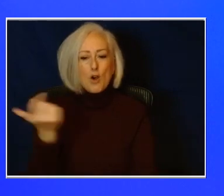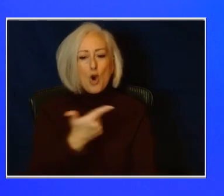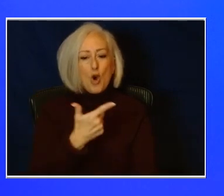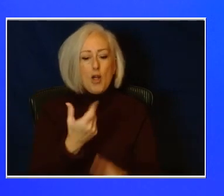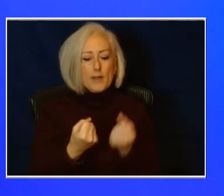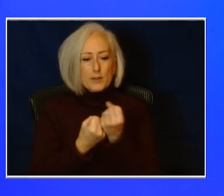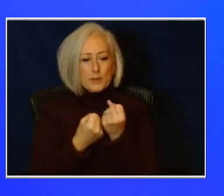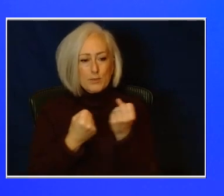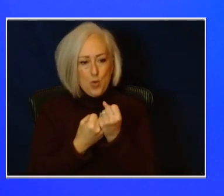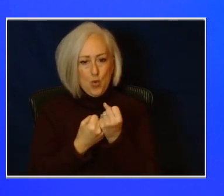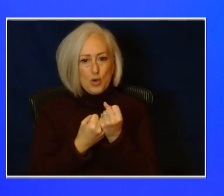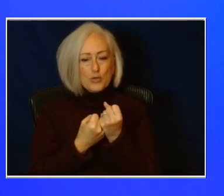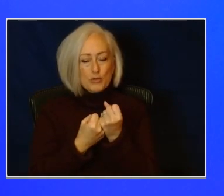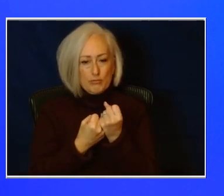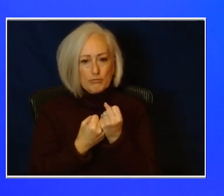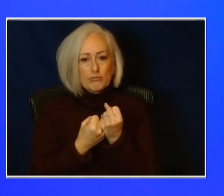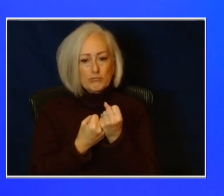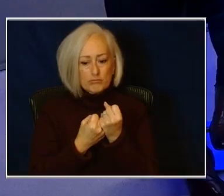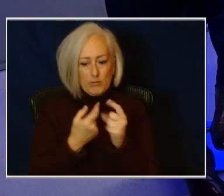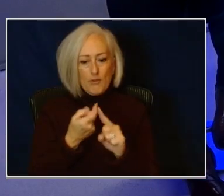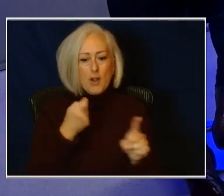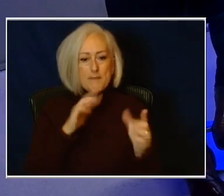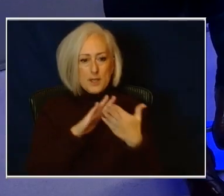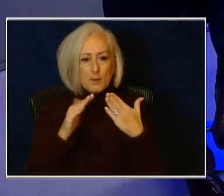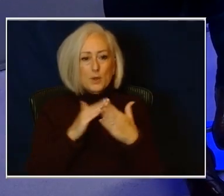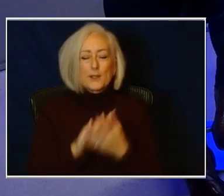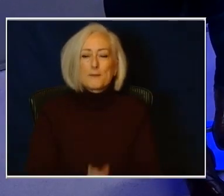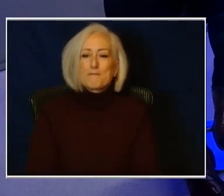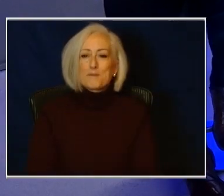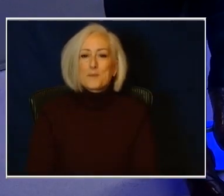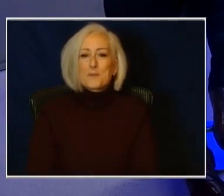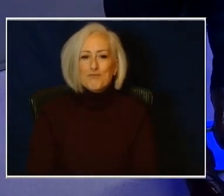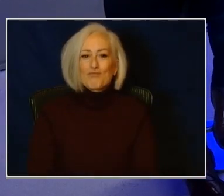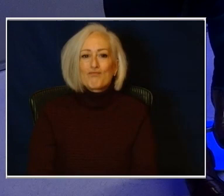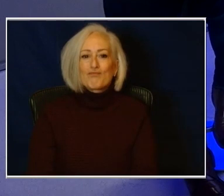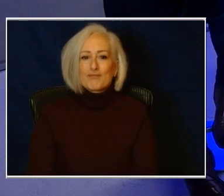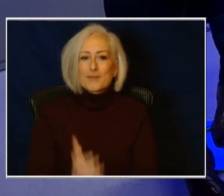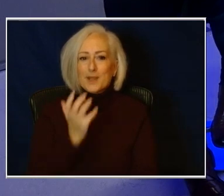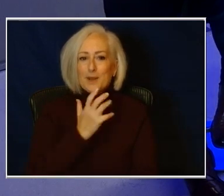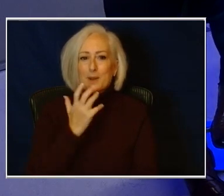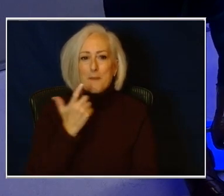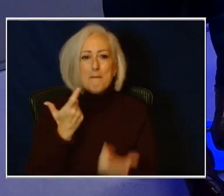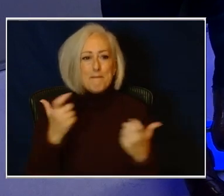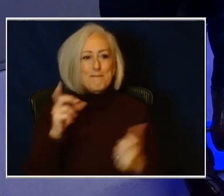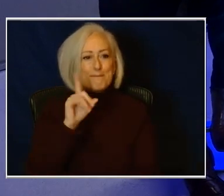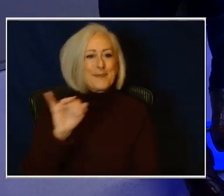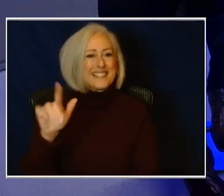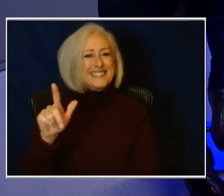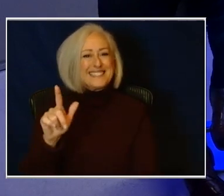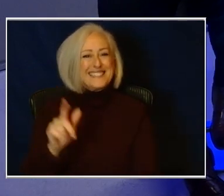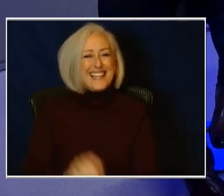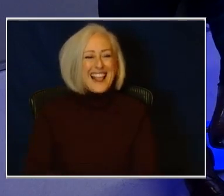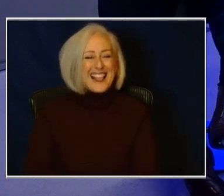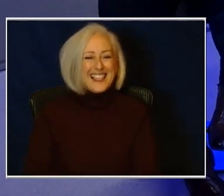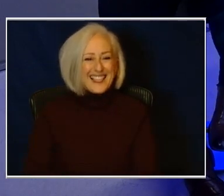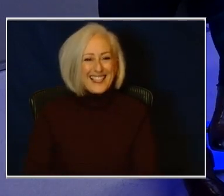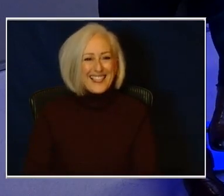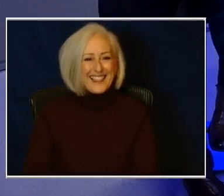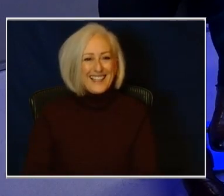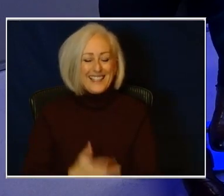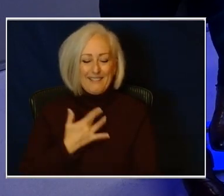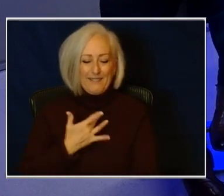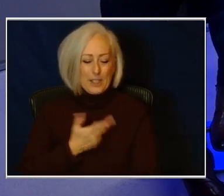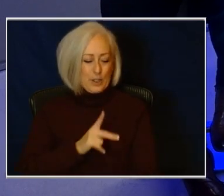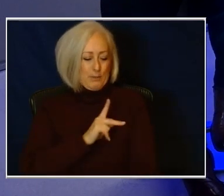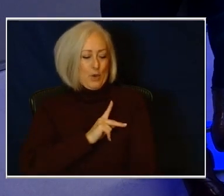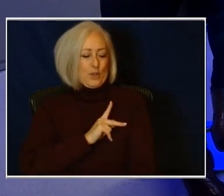received across this community. Yeah, approximately a very big deal to all of us, and never feels more personal until you're a cancer patient, and then you